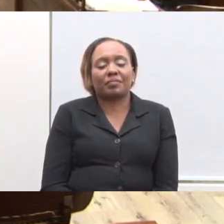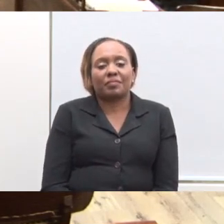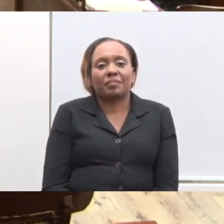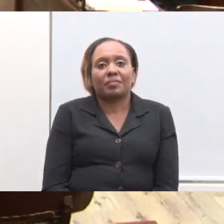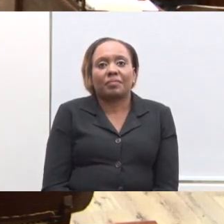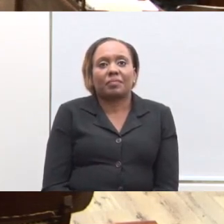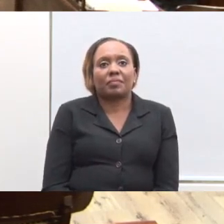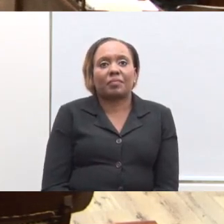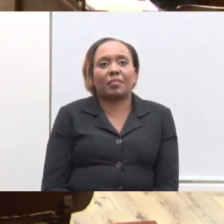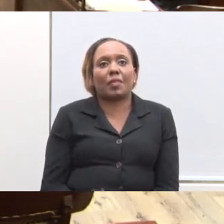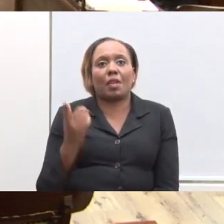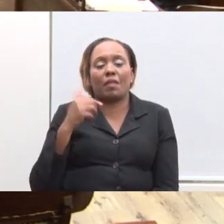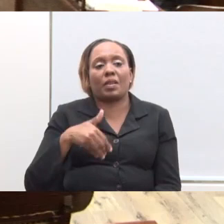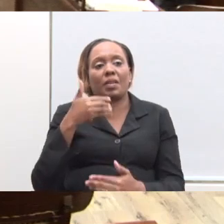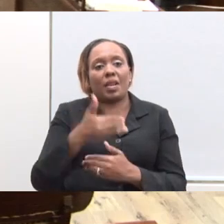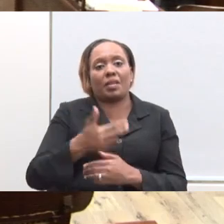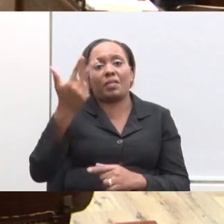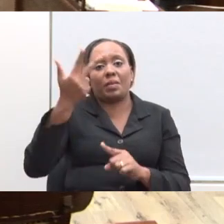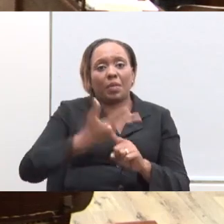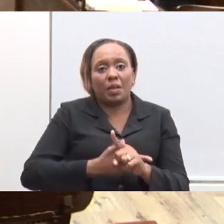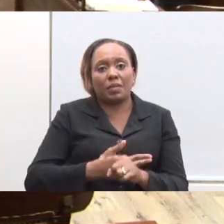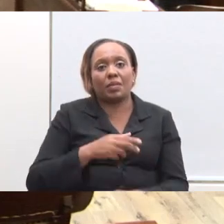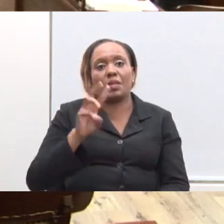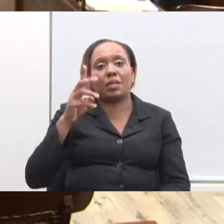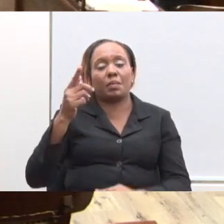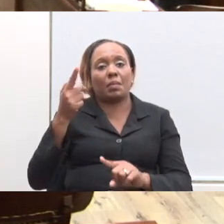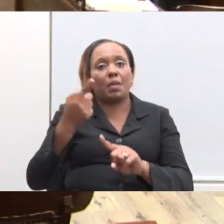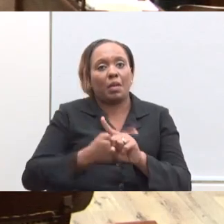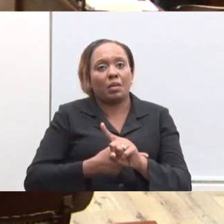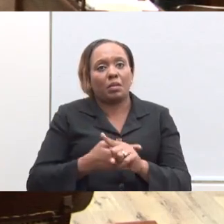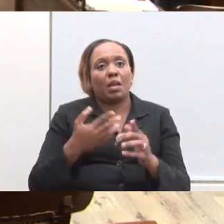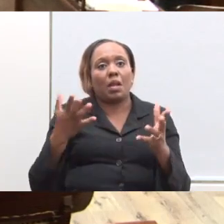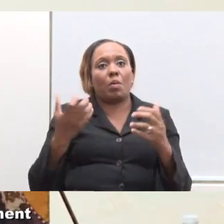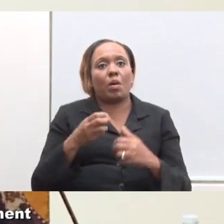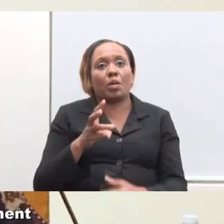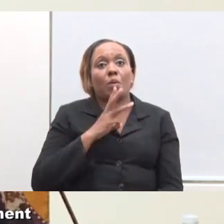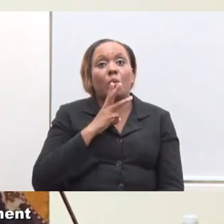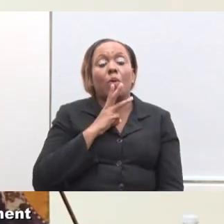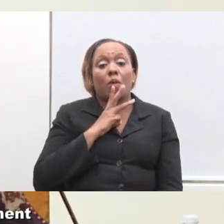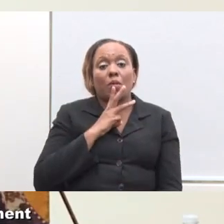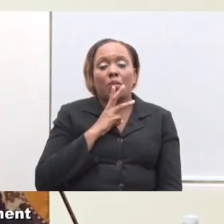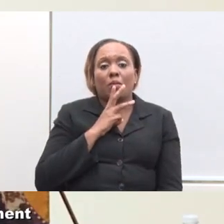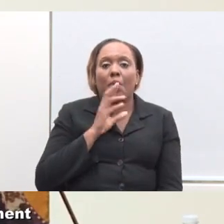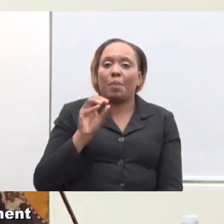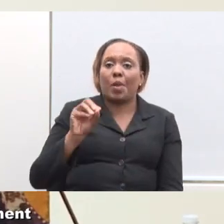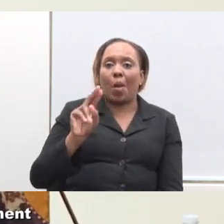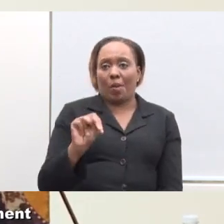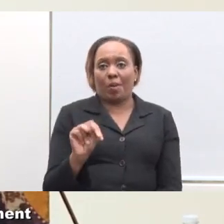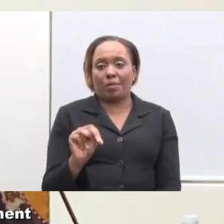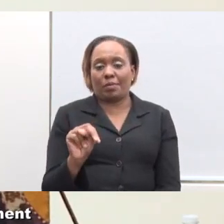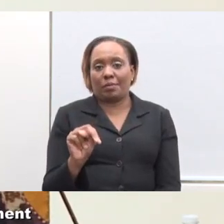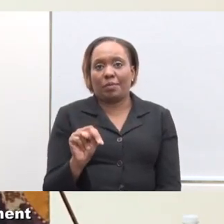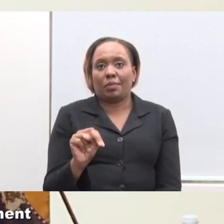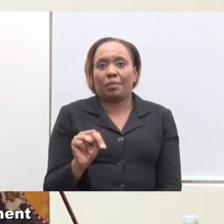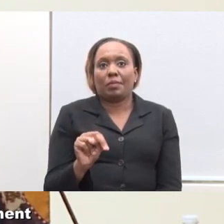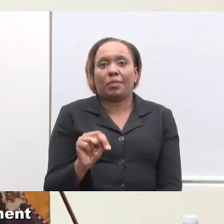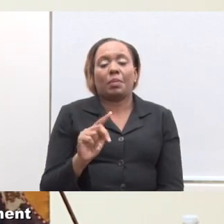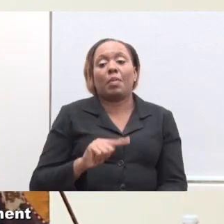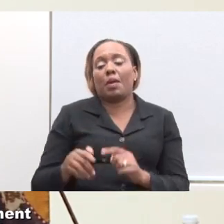the next 3 to 6 months. But I'm equally asking those customers, fear is